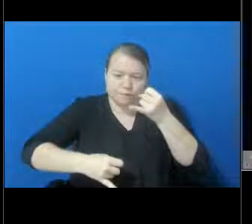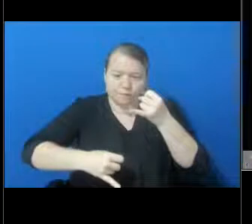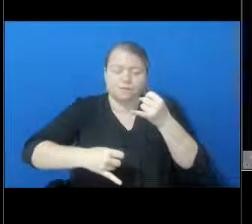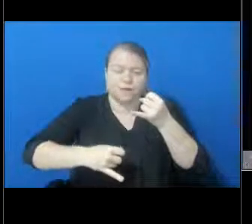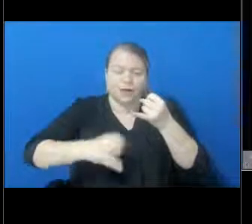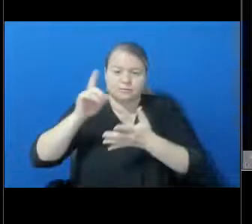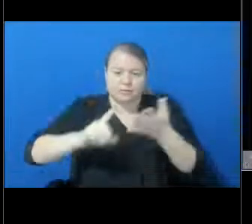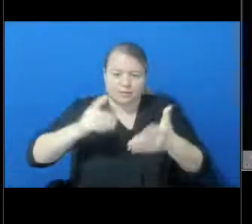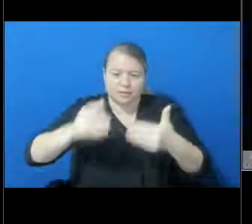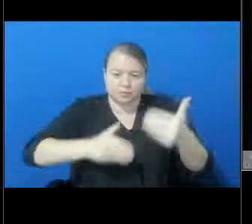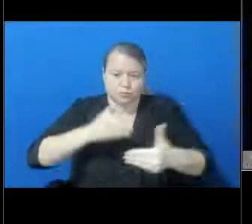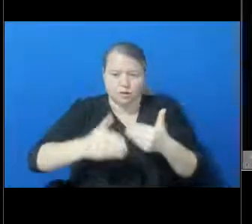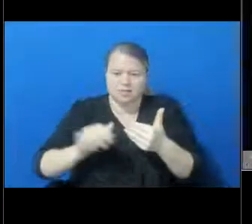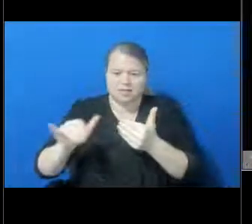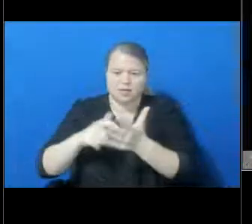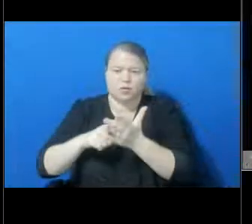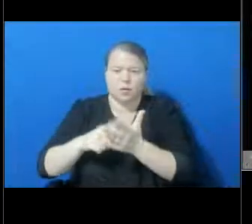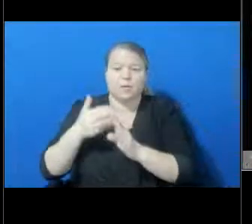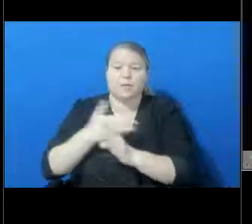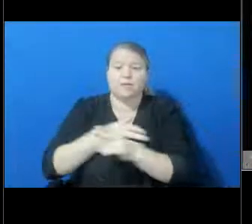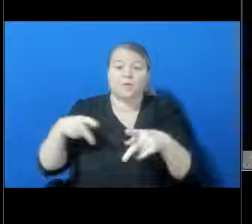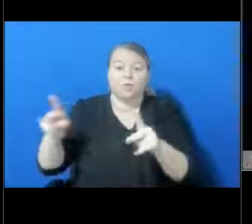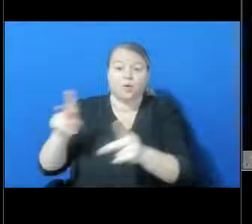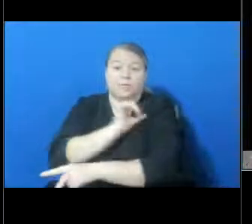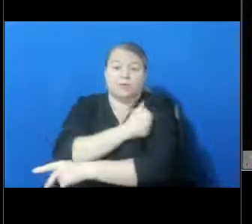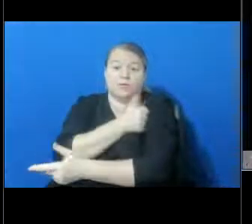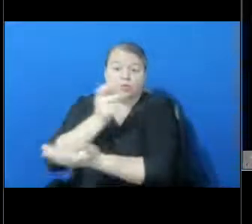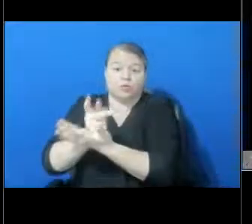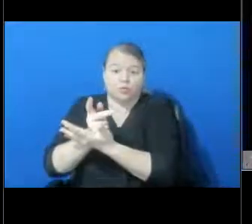agencies before the permits can be authorized to VDOT.